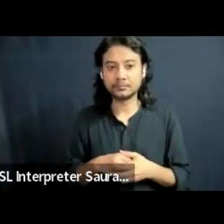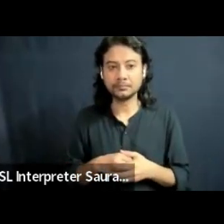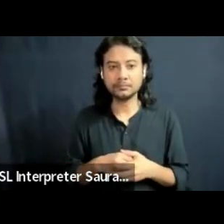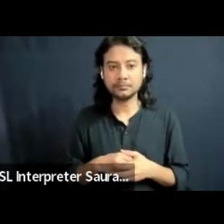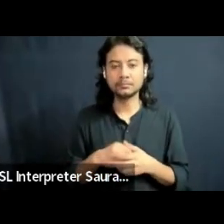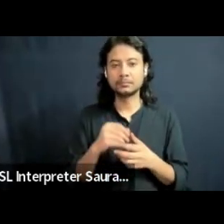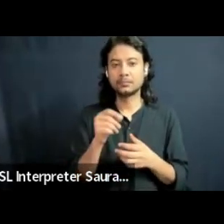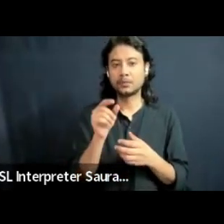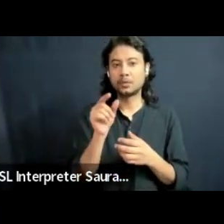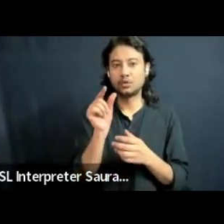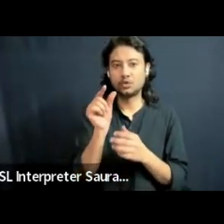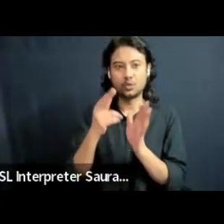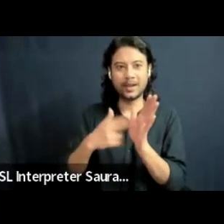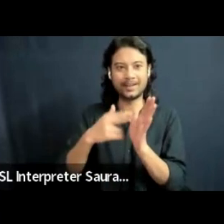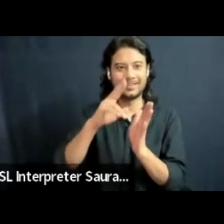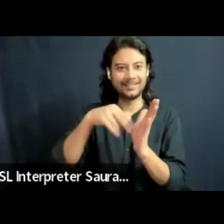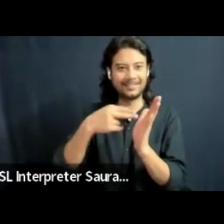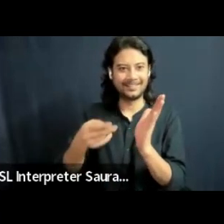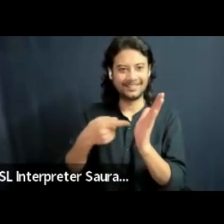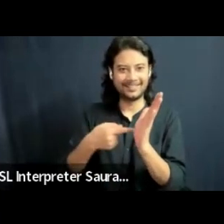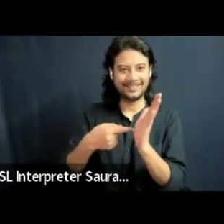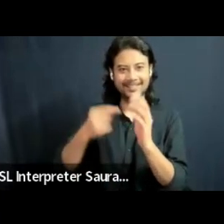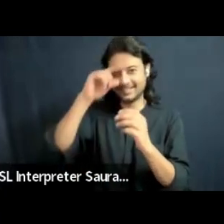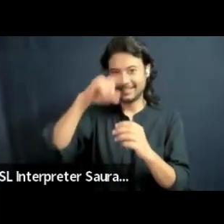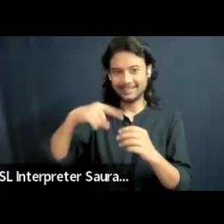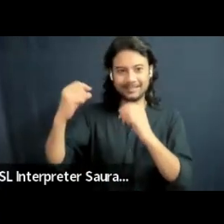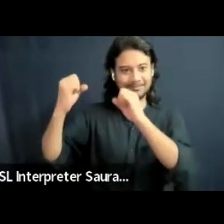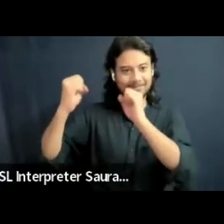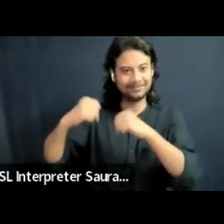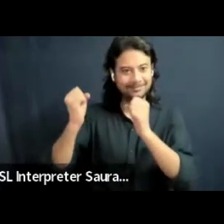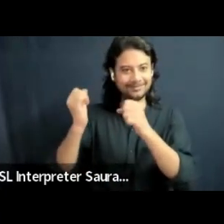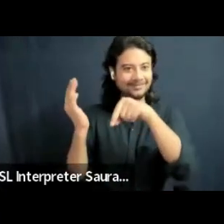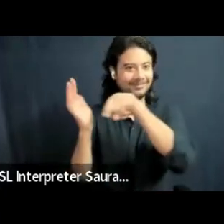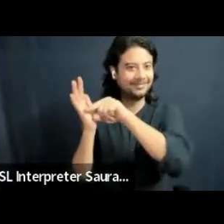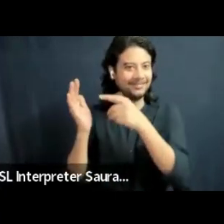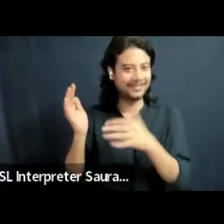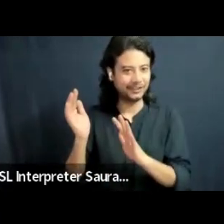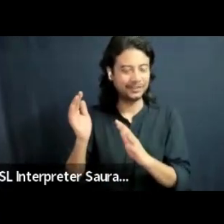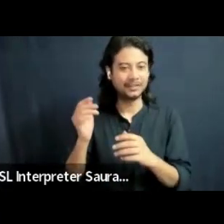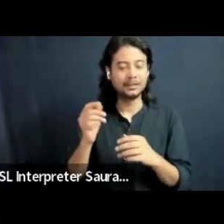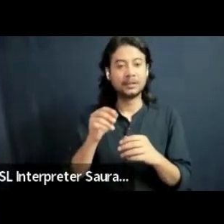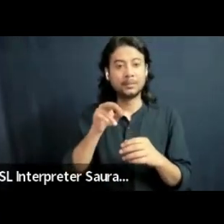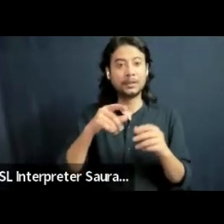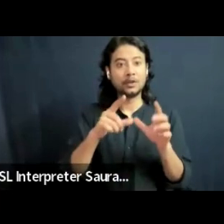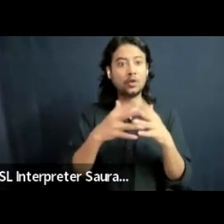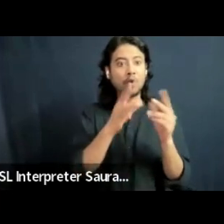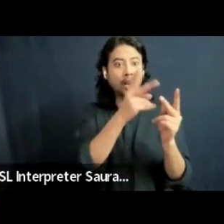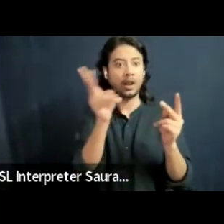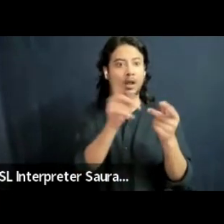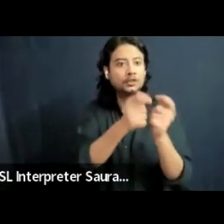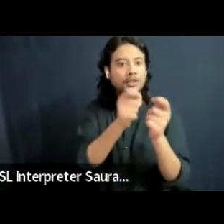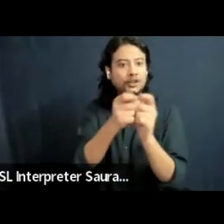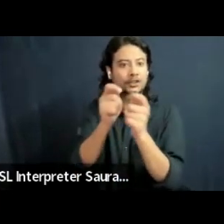UN convention, all your laws have to be in tandem with that convention. But our disability laws